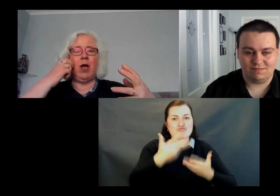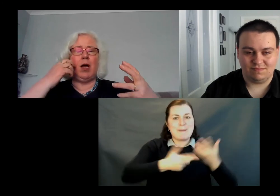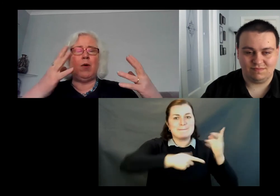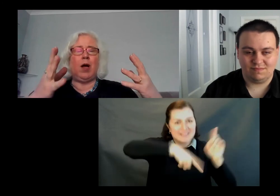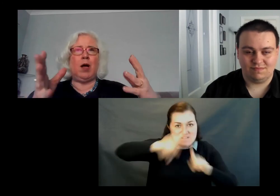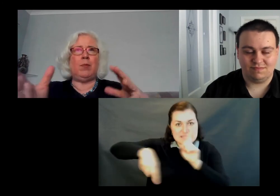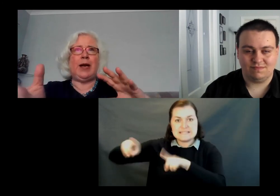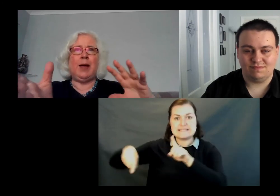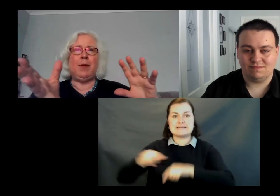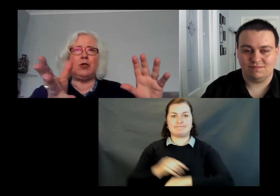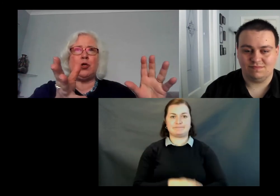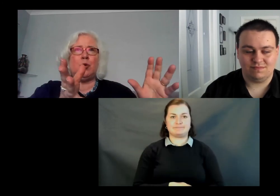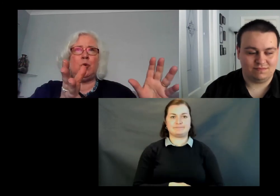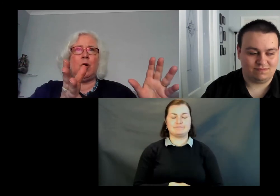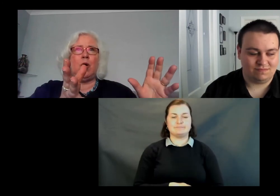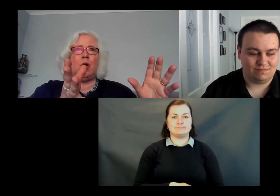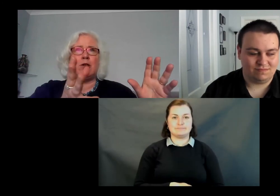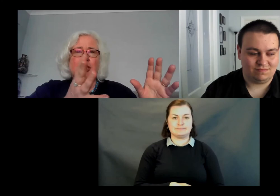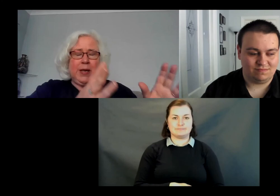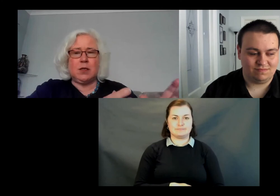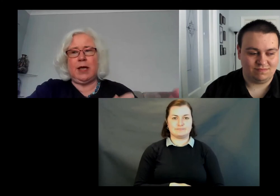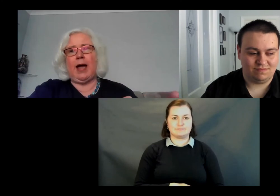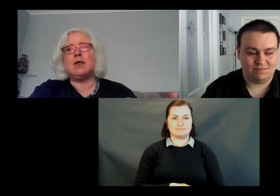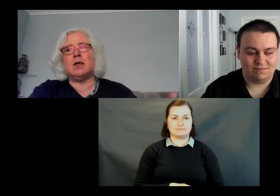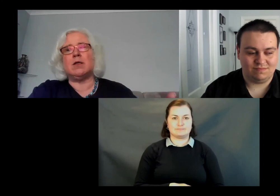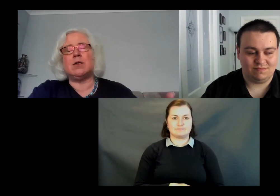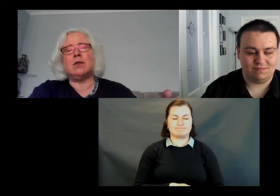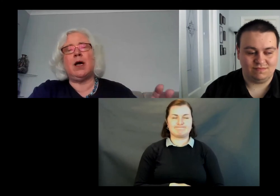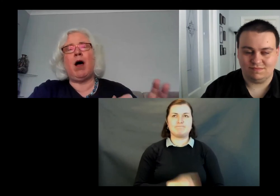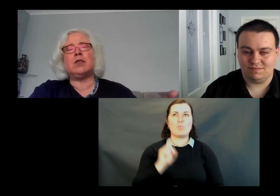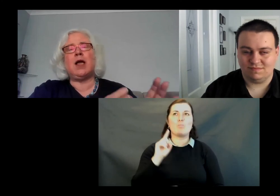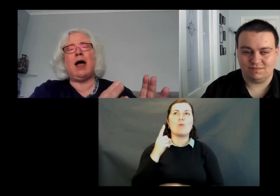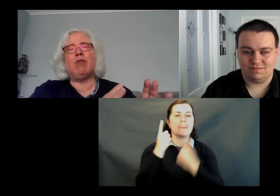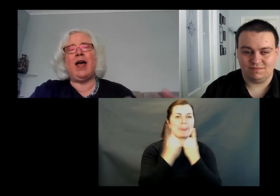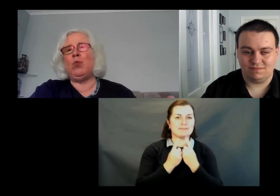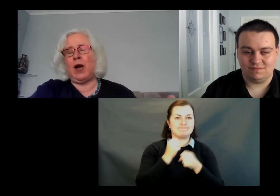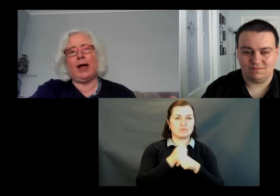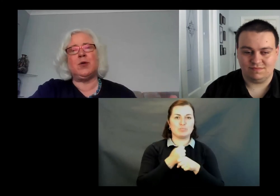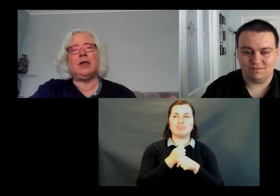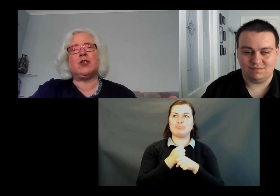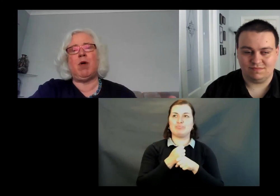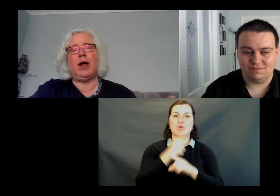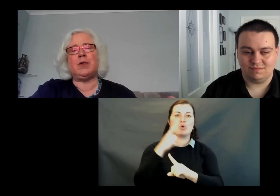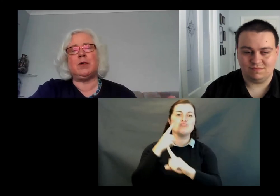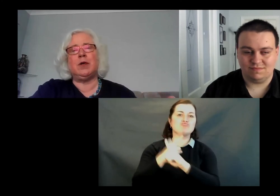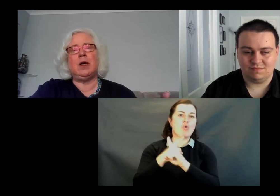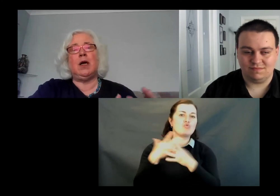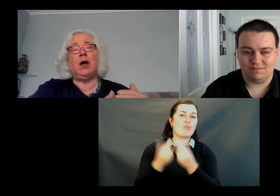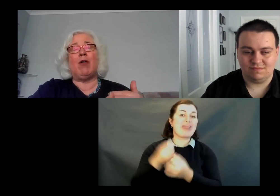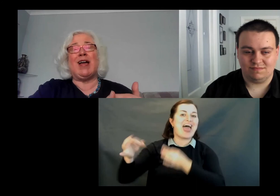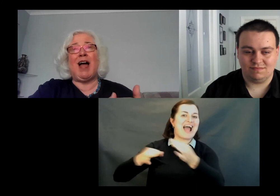have been able to speak to the actors and ask how they would like to be